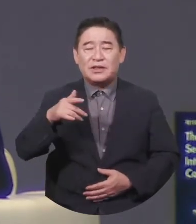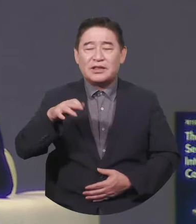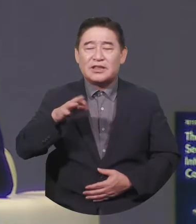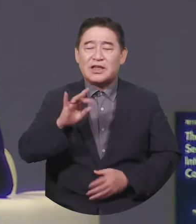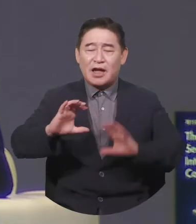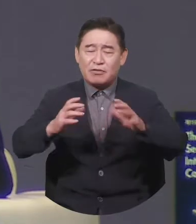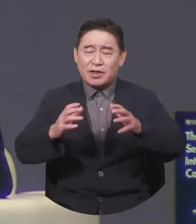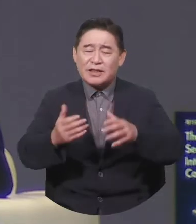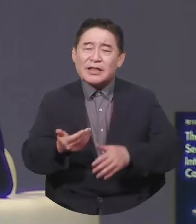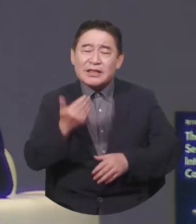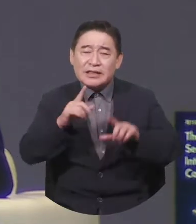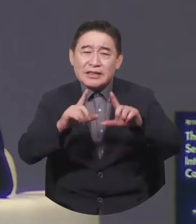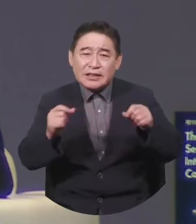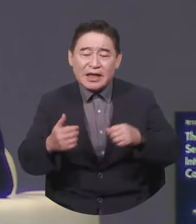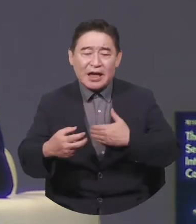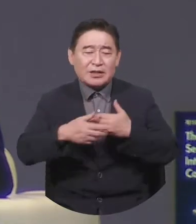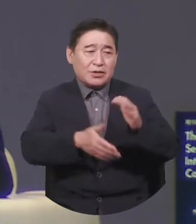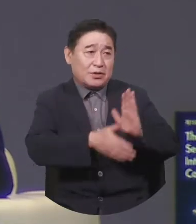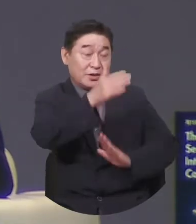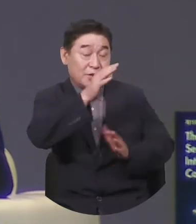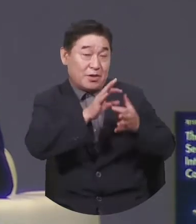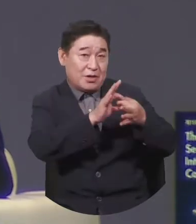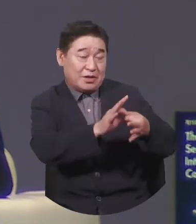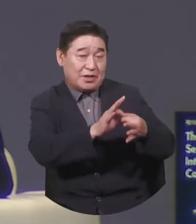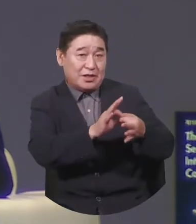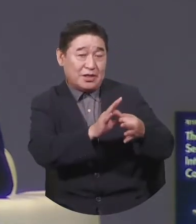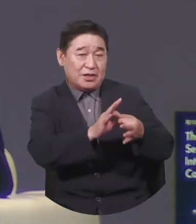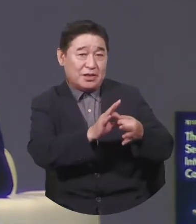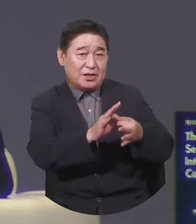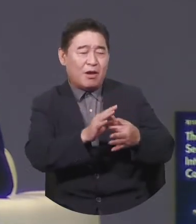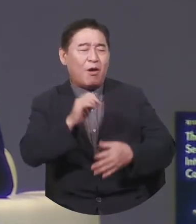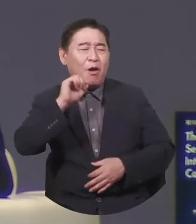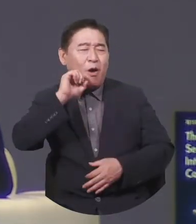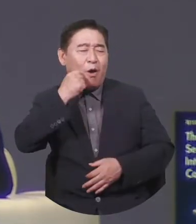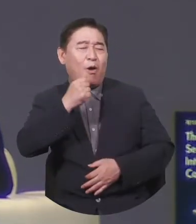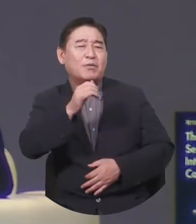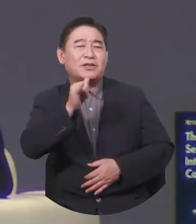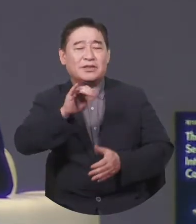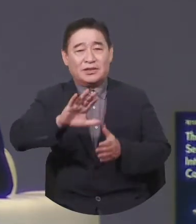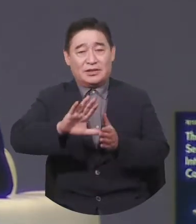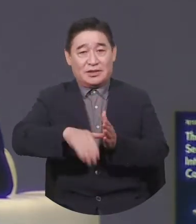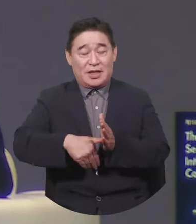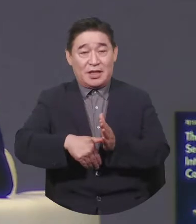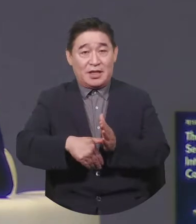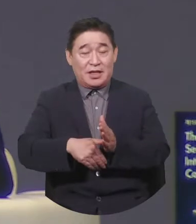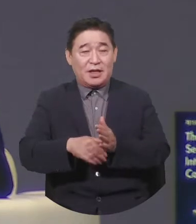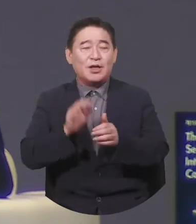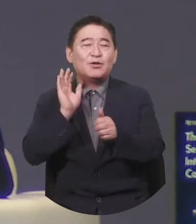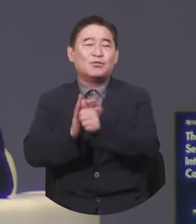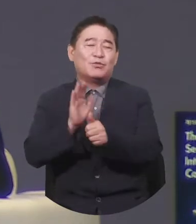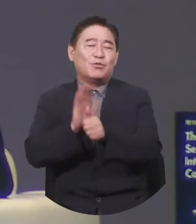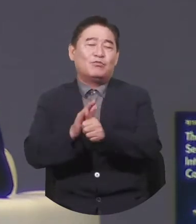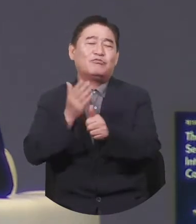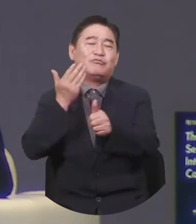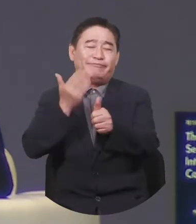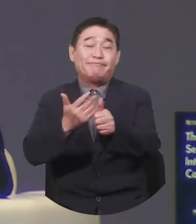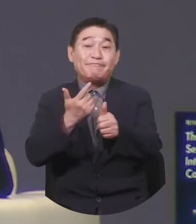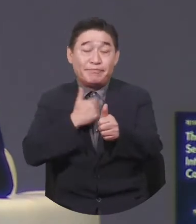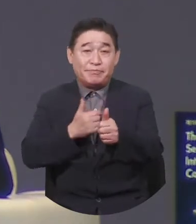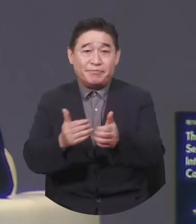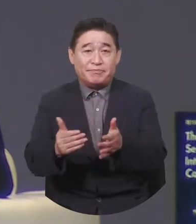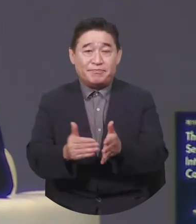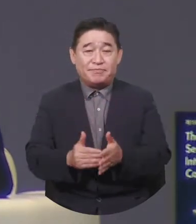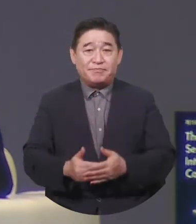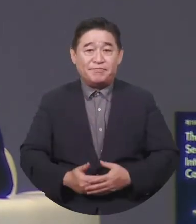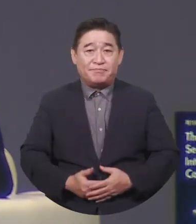facilities. And we are going to continue this cooperation also in